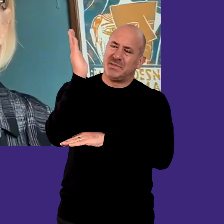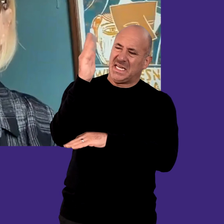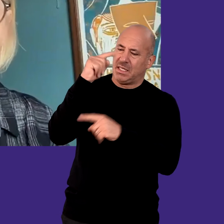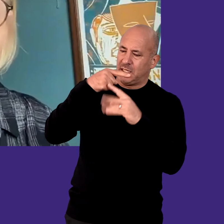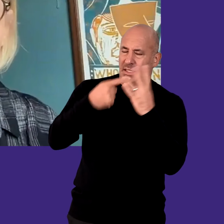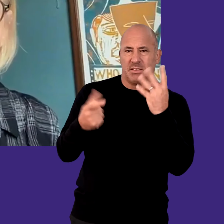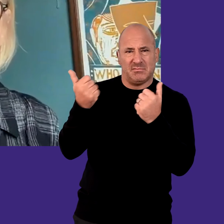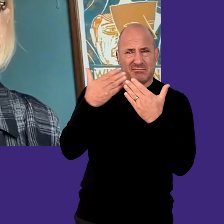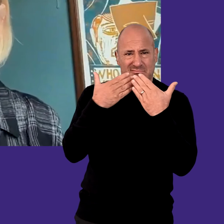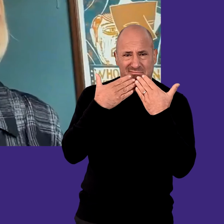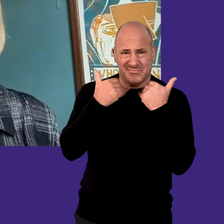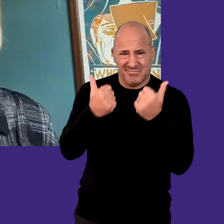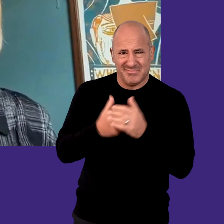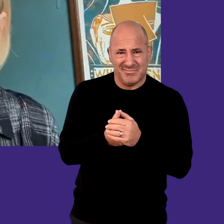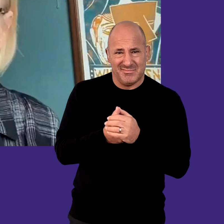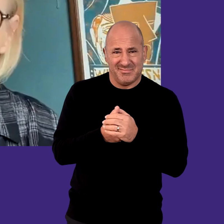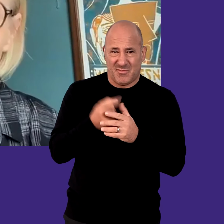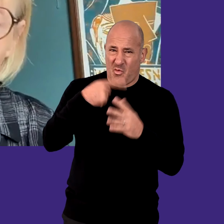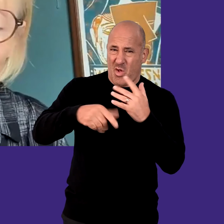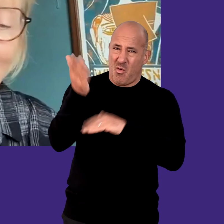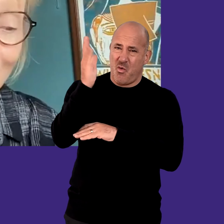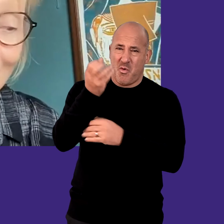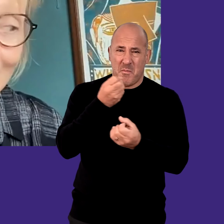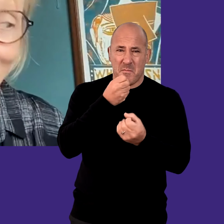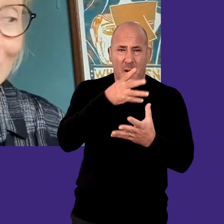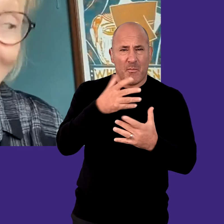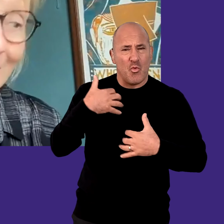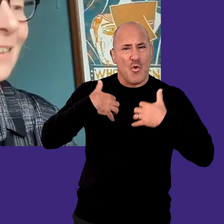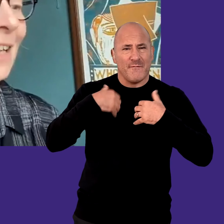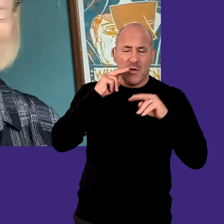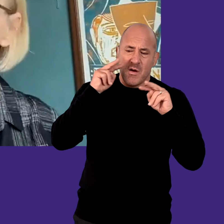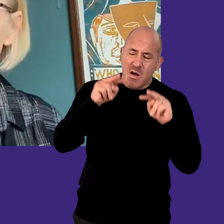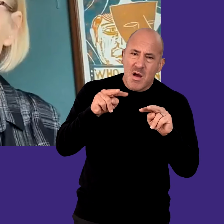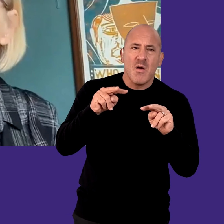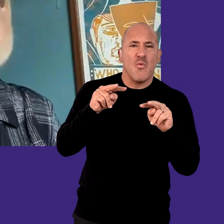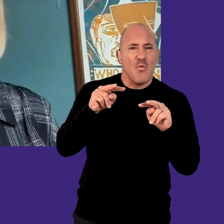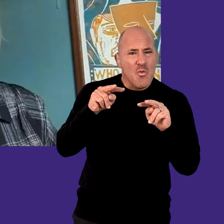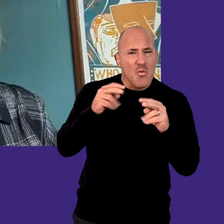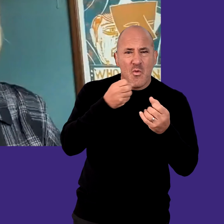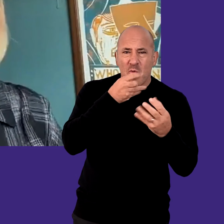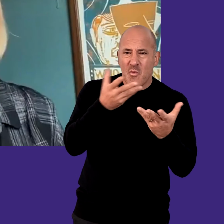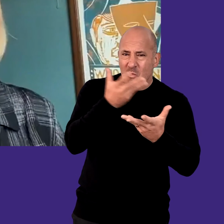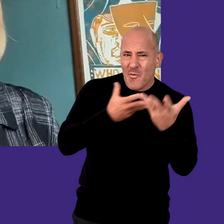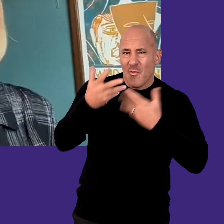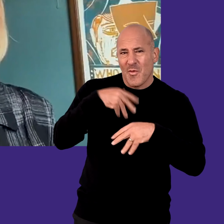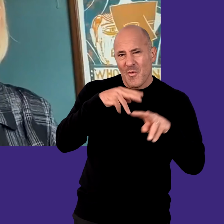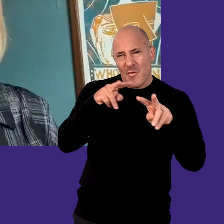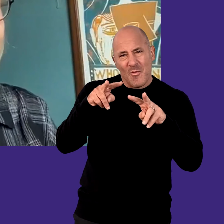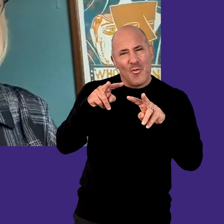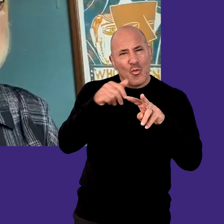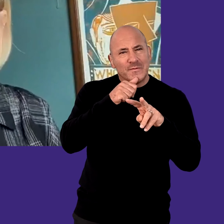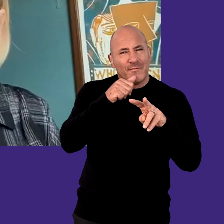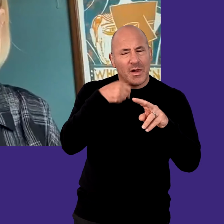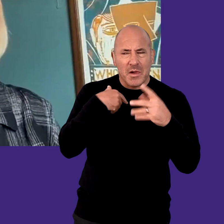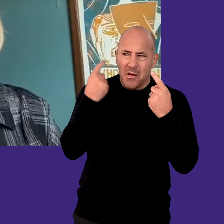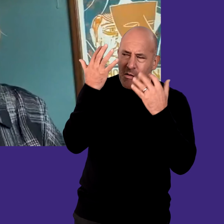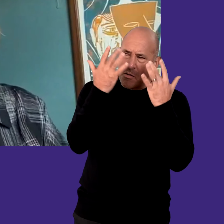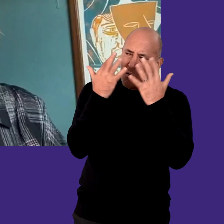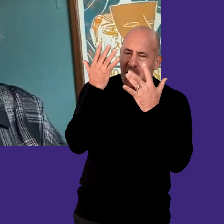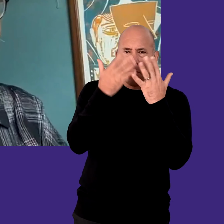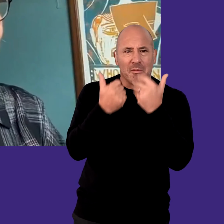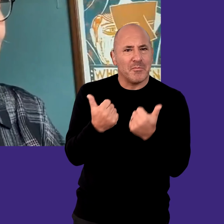to everyone for coming along today, and thank you so much to all the speakers. Fantastic talks from all of you and really insightful,